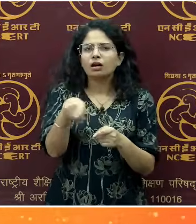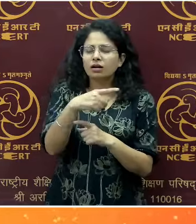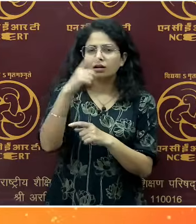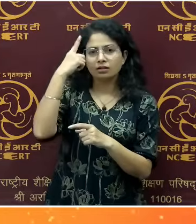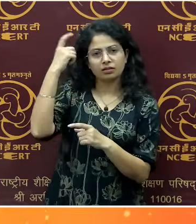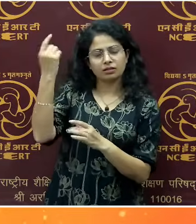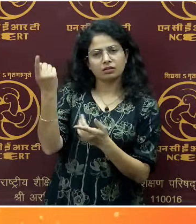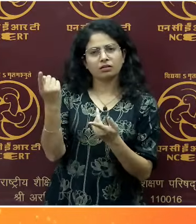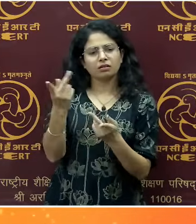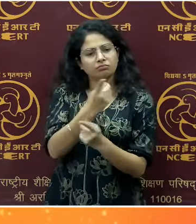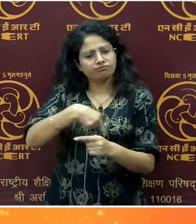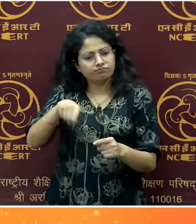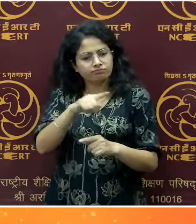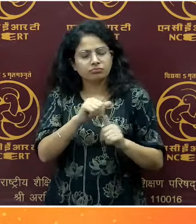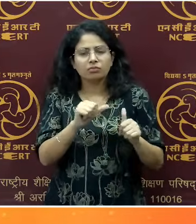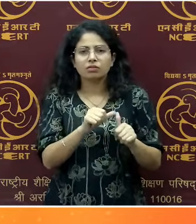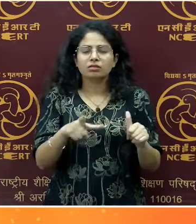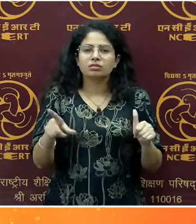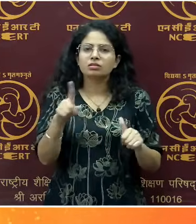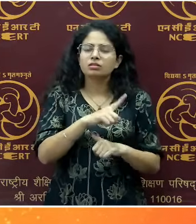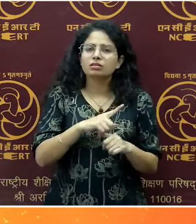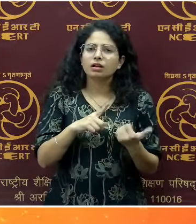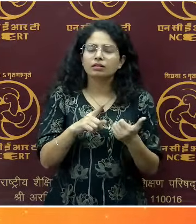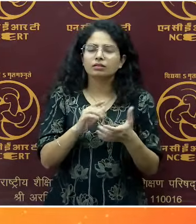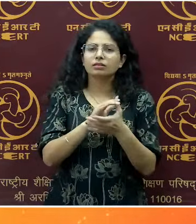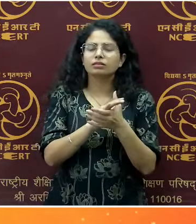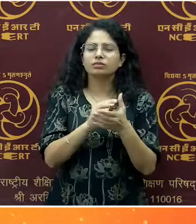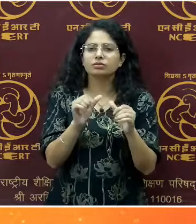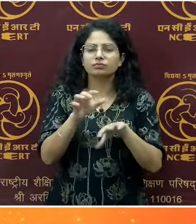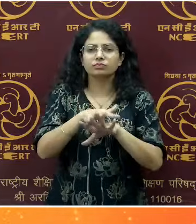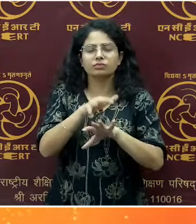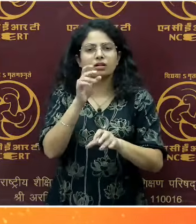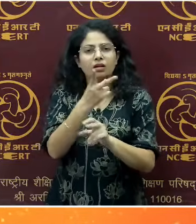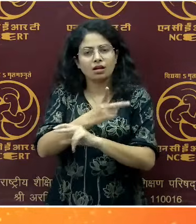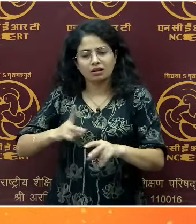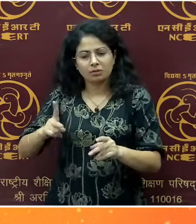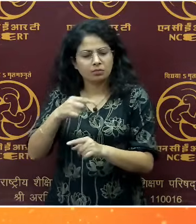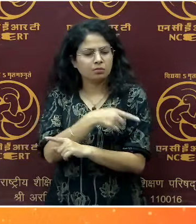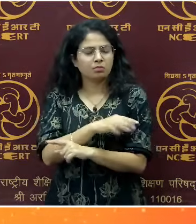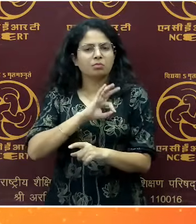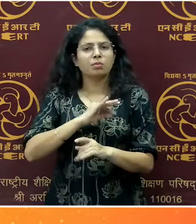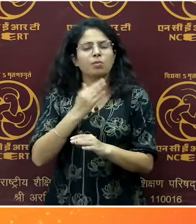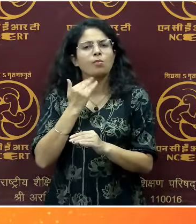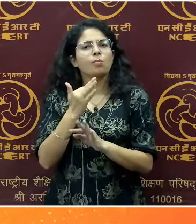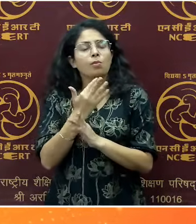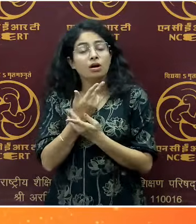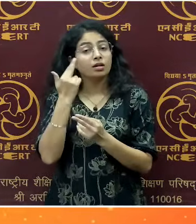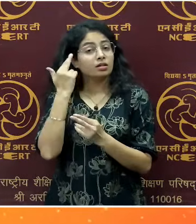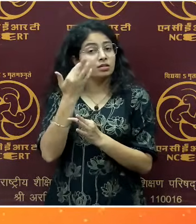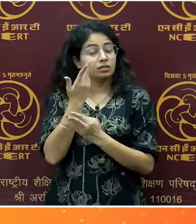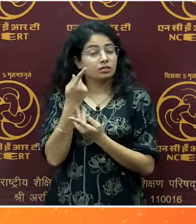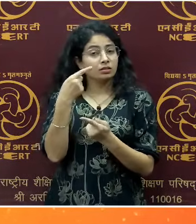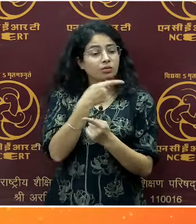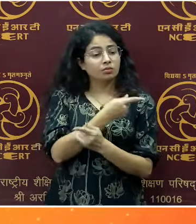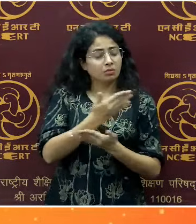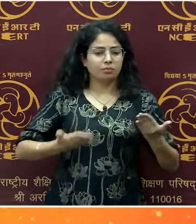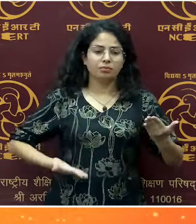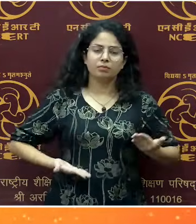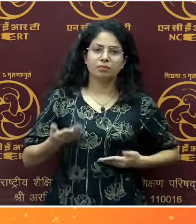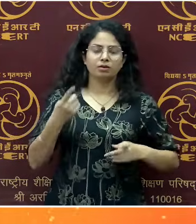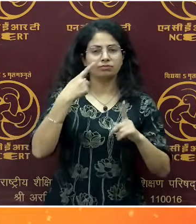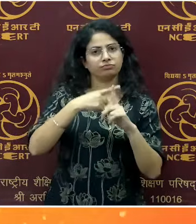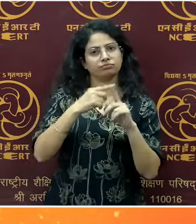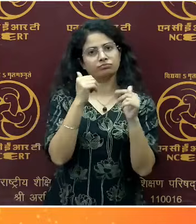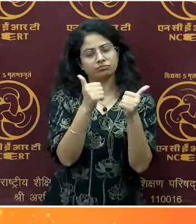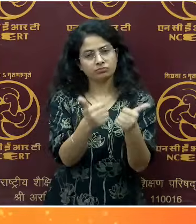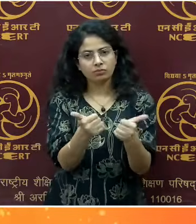the animals and birds loved him? Because of his kind nature, and also he was very warm and friendly to everybody,